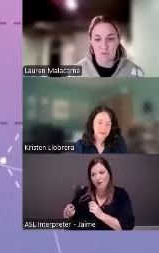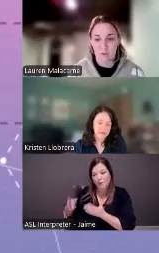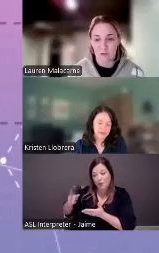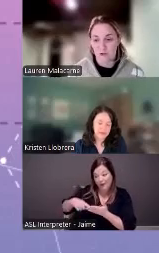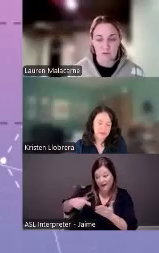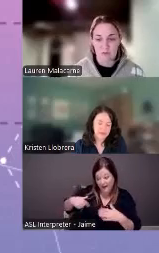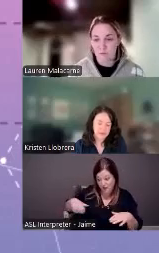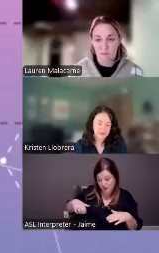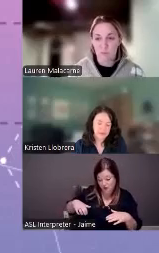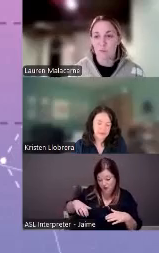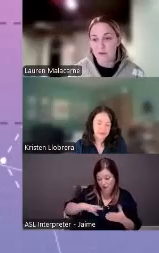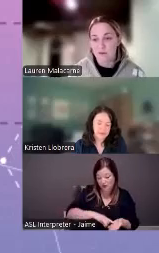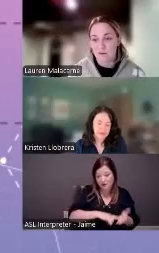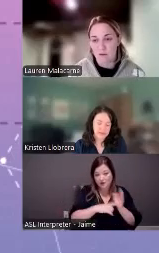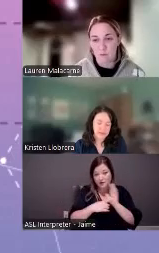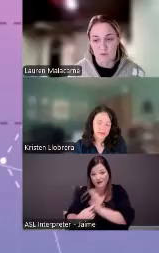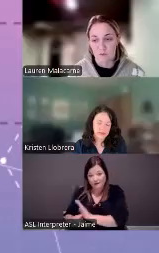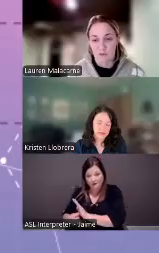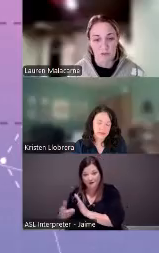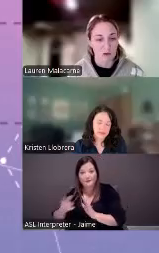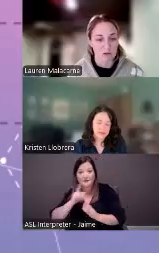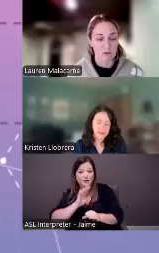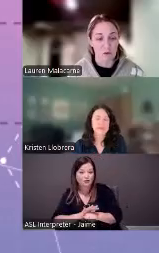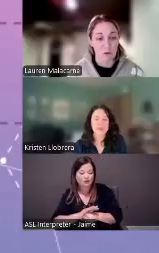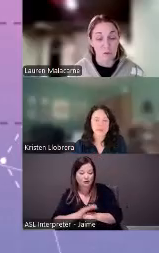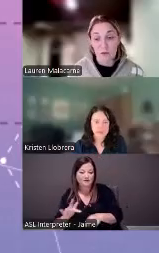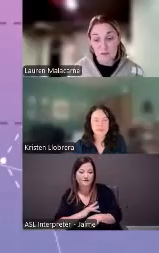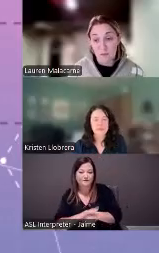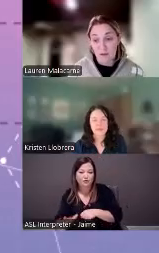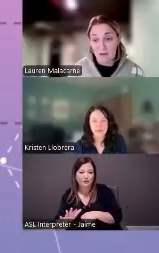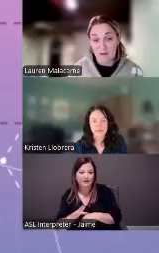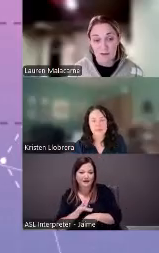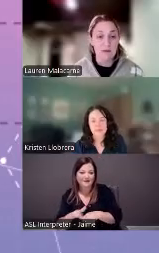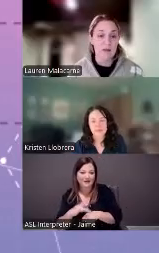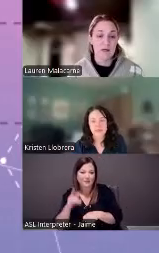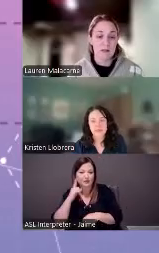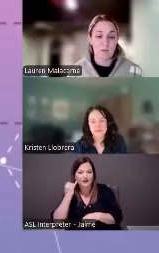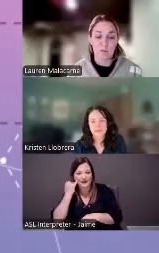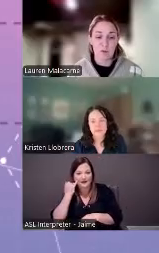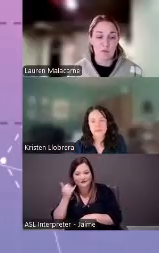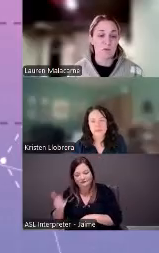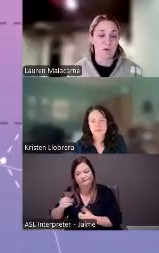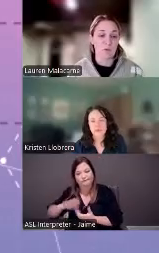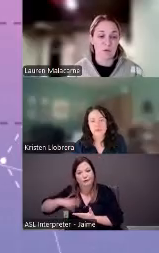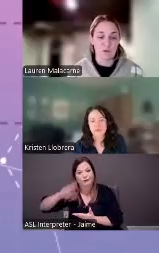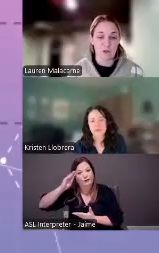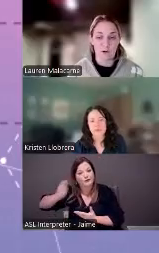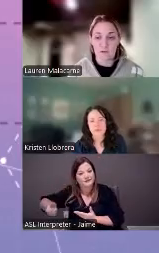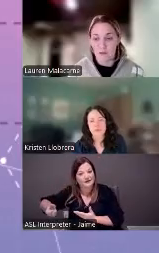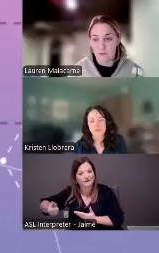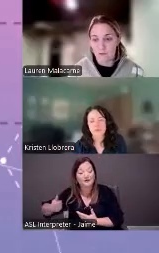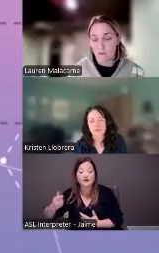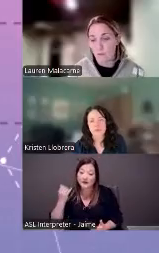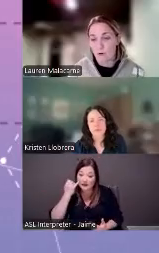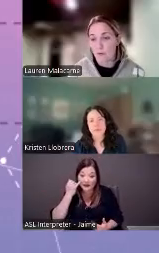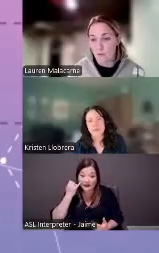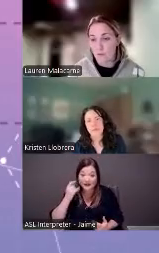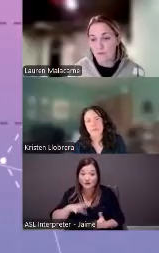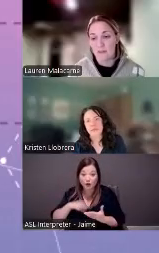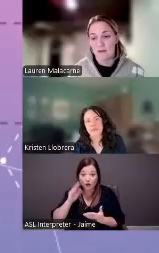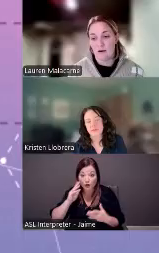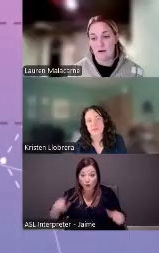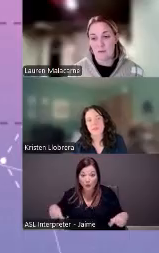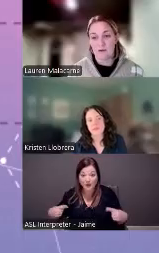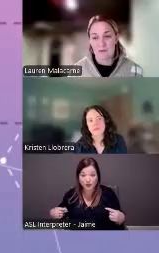that that information is completely available to somebody trying to learn on their own. Because in reality, a number of people who learn wheelchair skills learn them on their